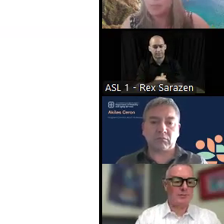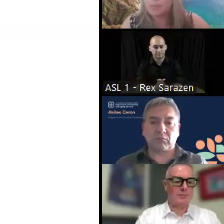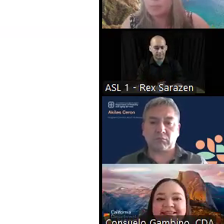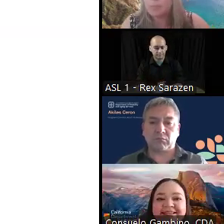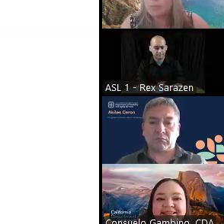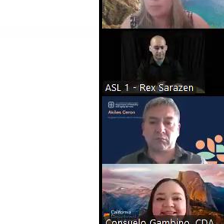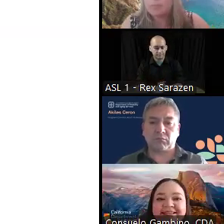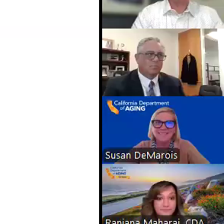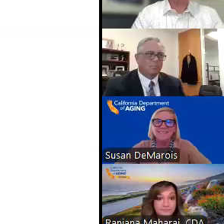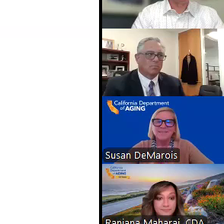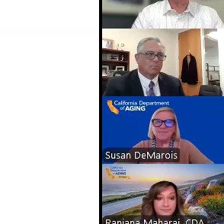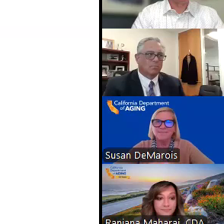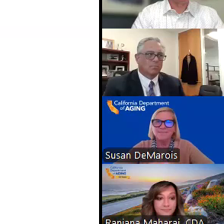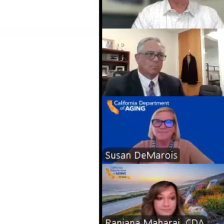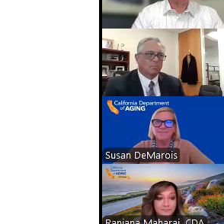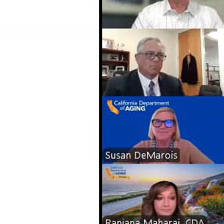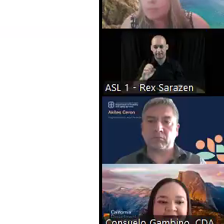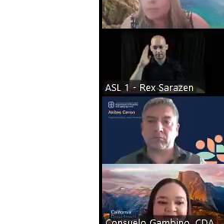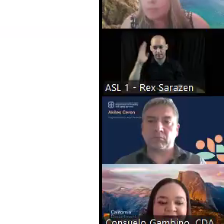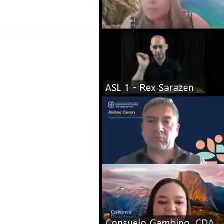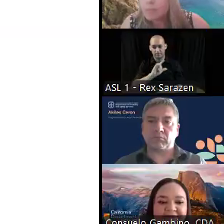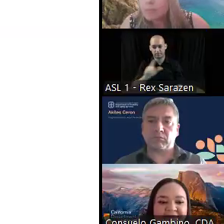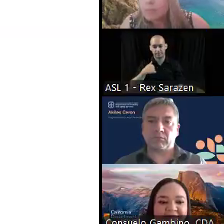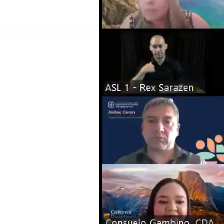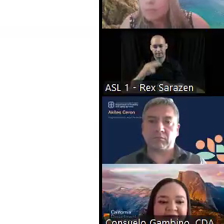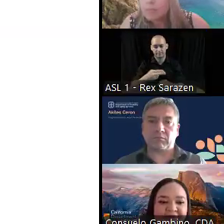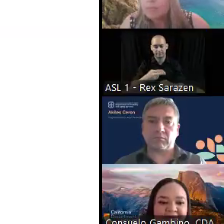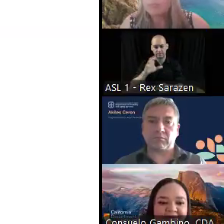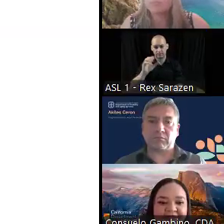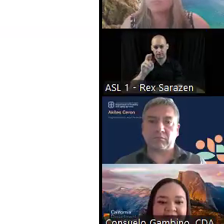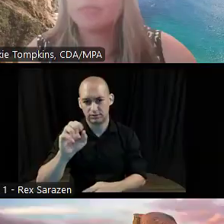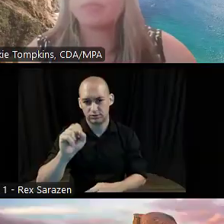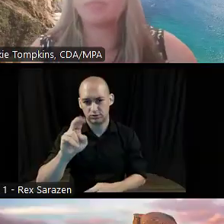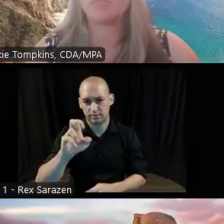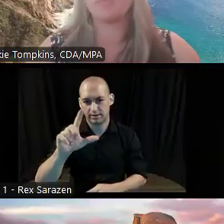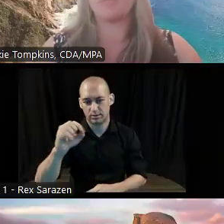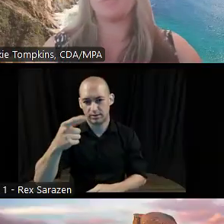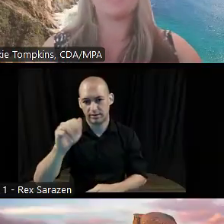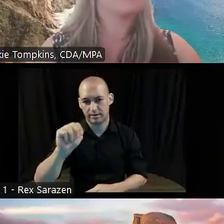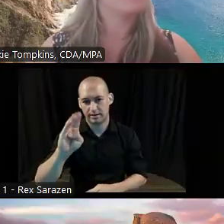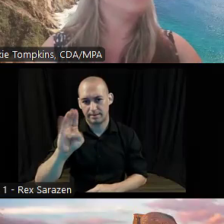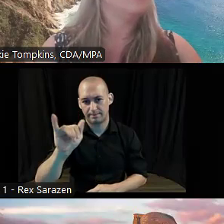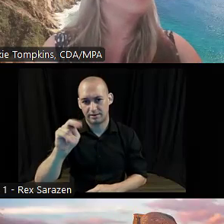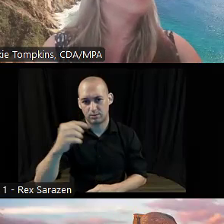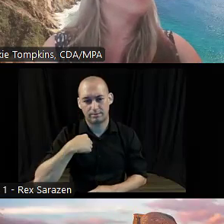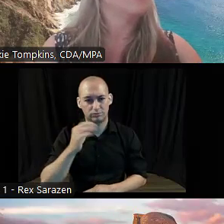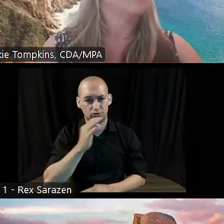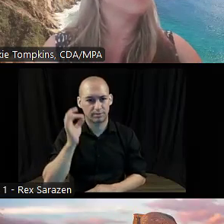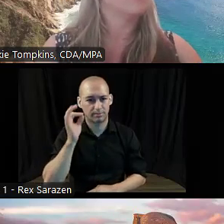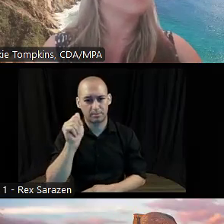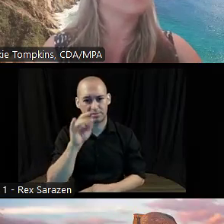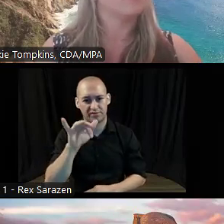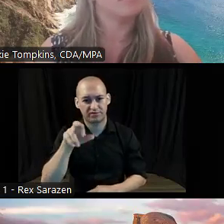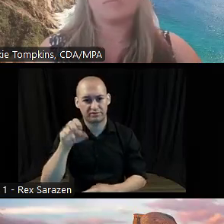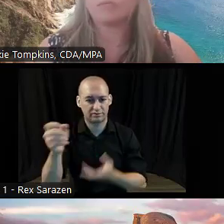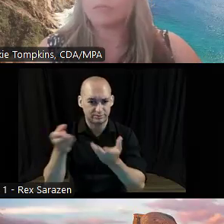Thank you, Jackie. Hello, everyone. My name is Consuelo Gambino, and I am the Tribal Affairs Manager at the Department of Aging.